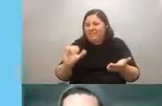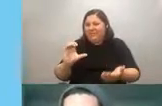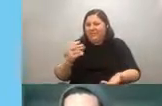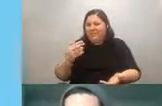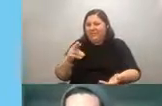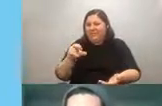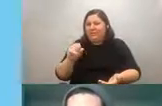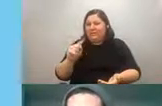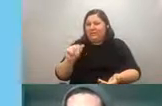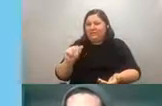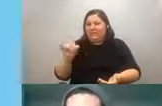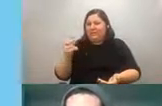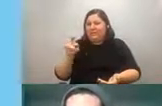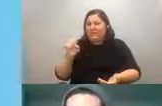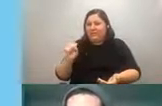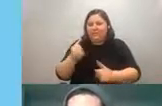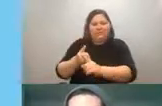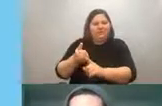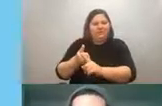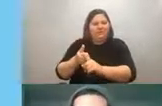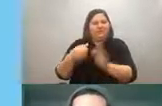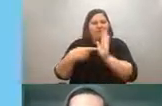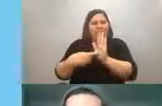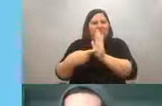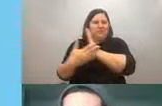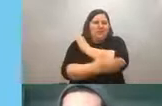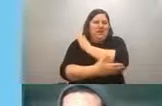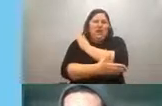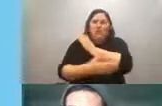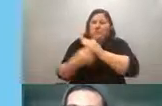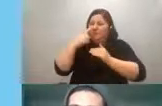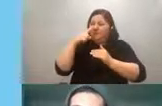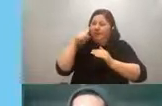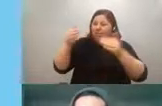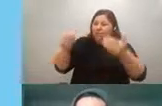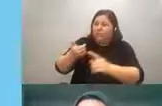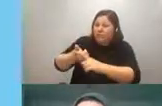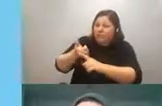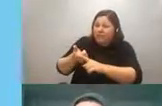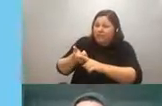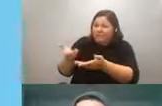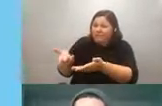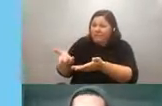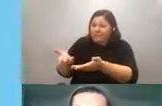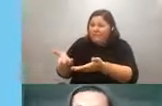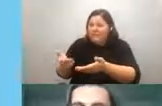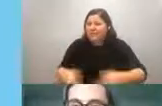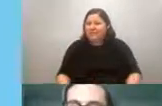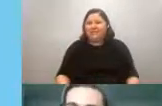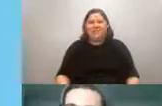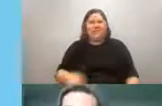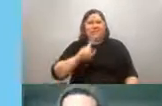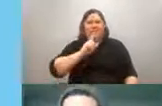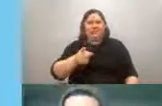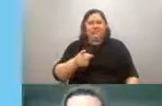jones who is uh representing the county tonight krista do you mind just introducing yourself absolutely